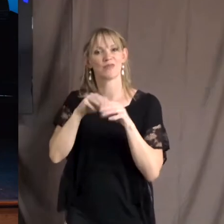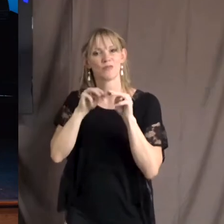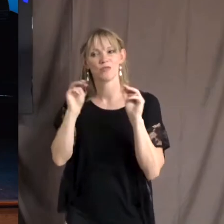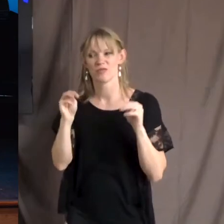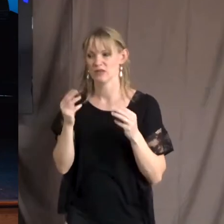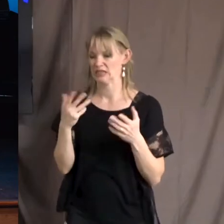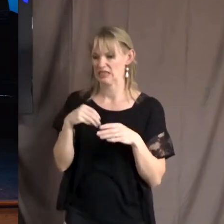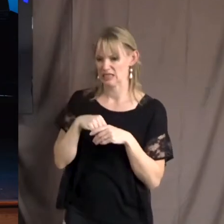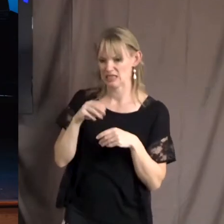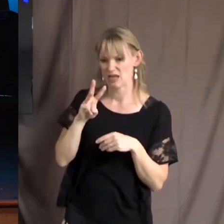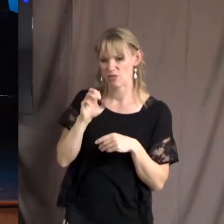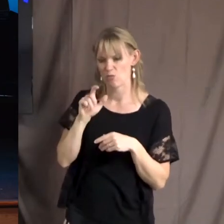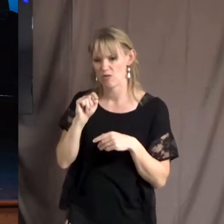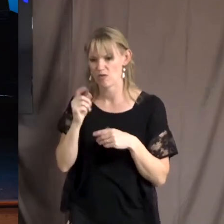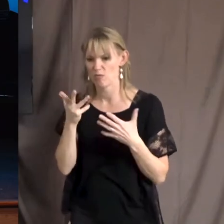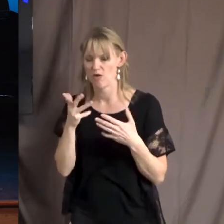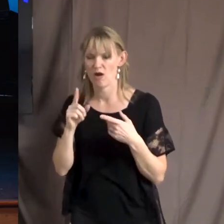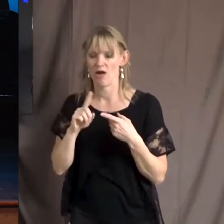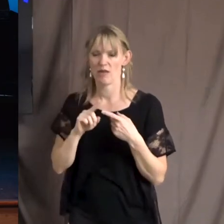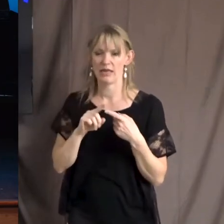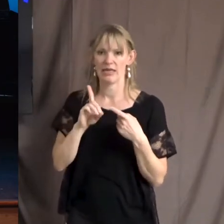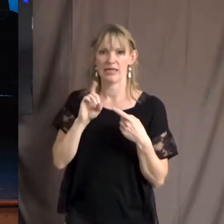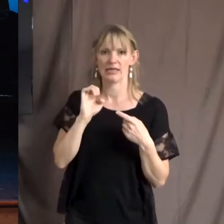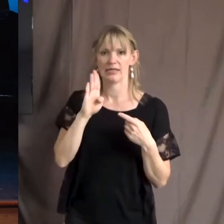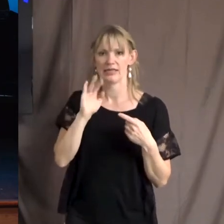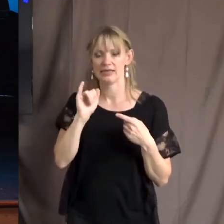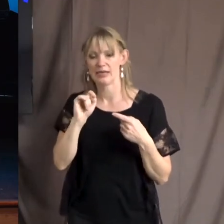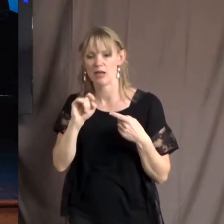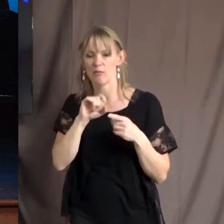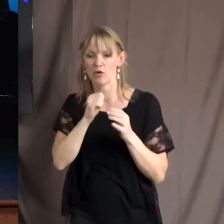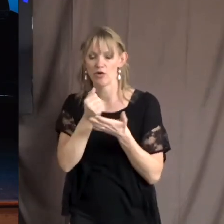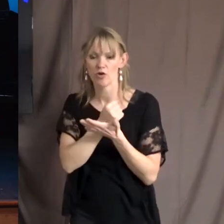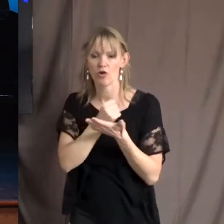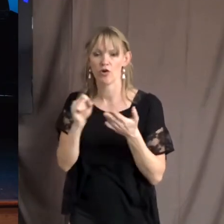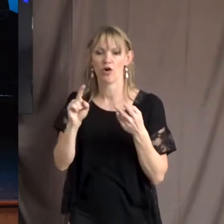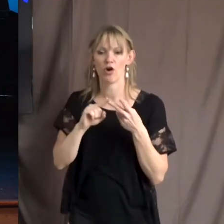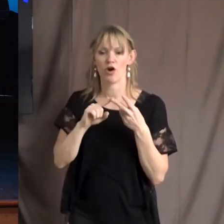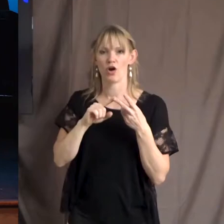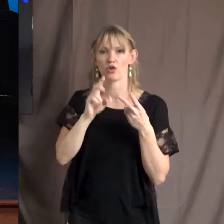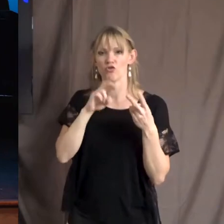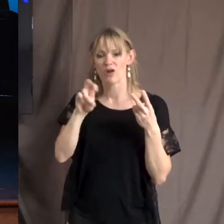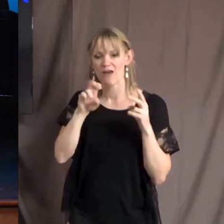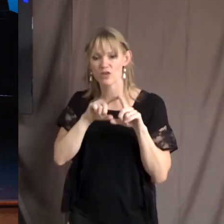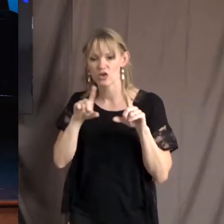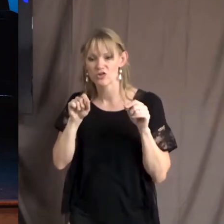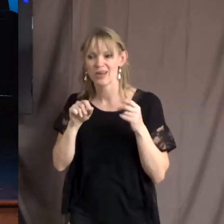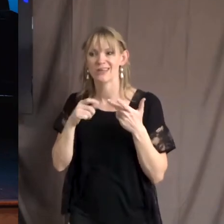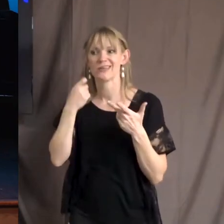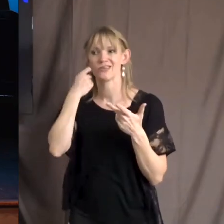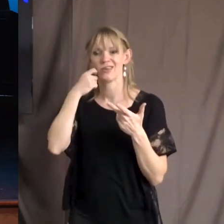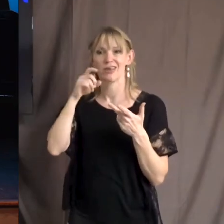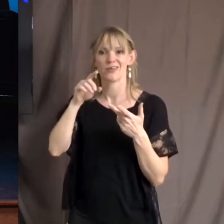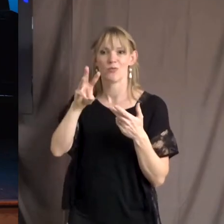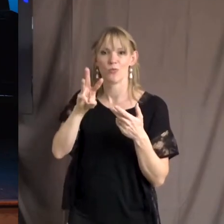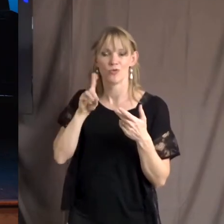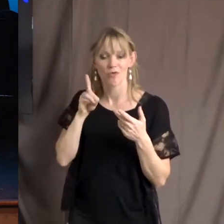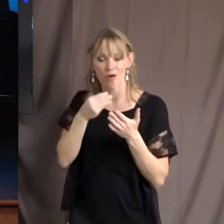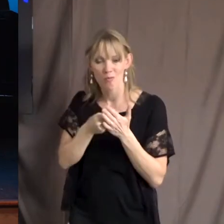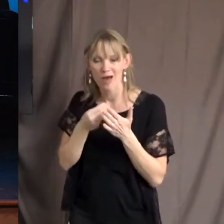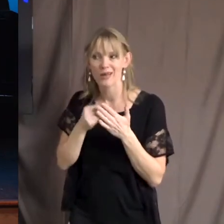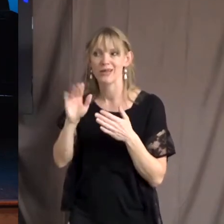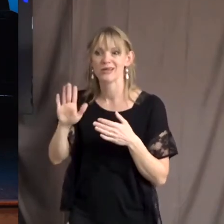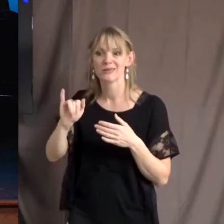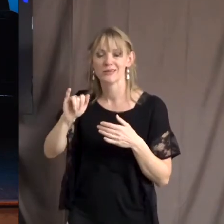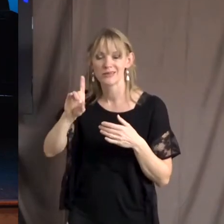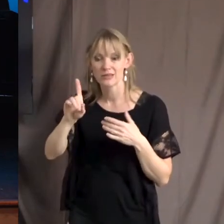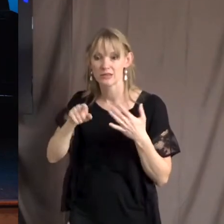wallet? What was in the wallet? And there was the debit card, and there were some traveler's checks, and we'd grabbed cash that day. His ID was in the wallet. It